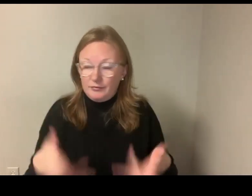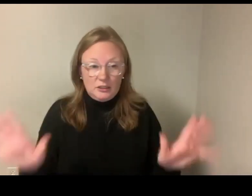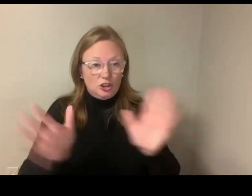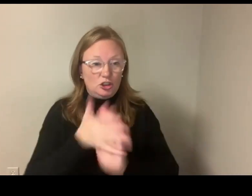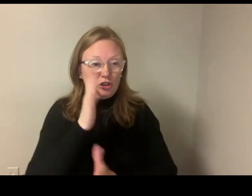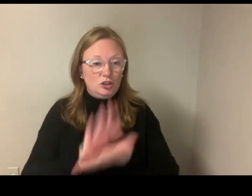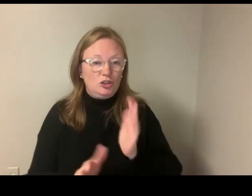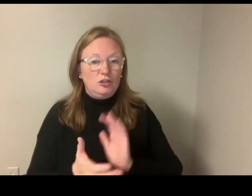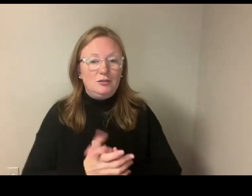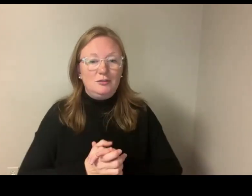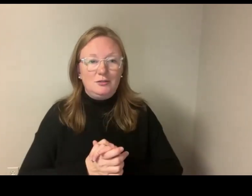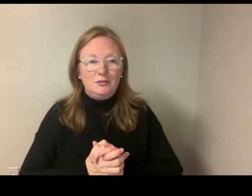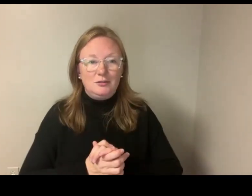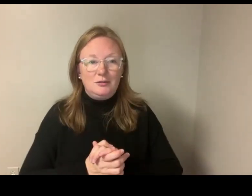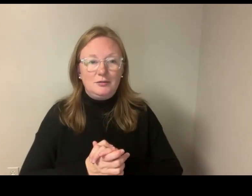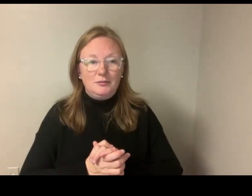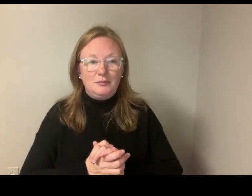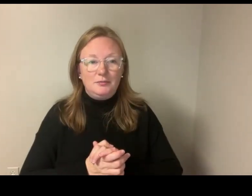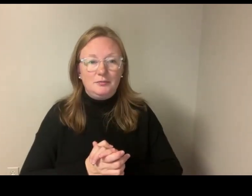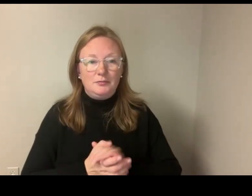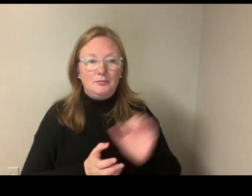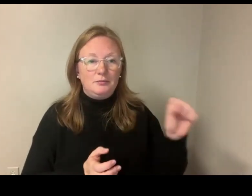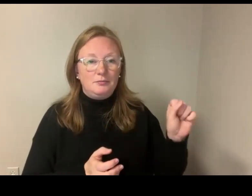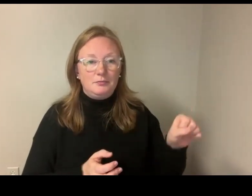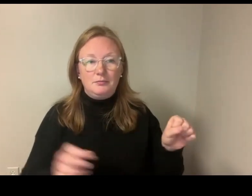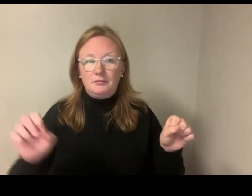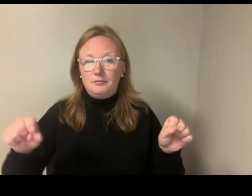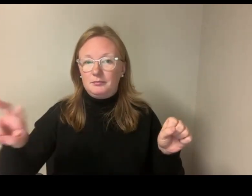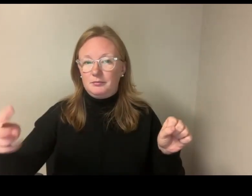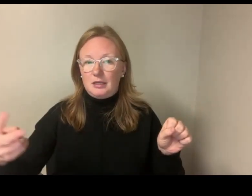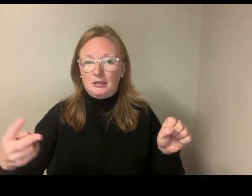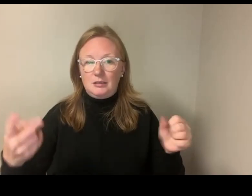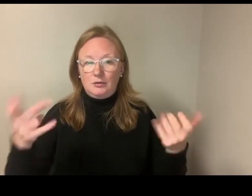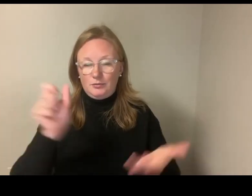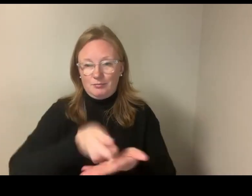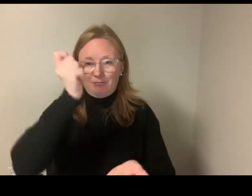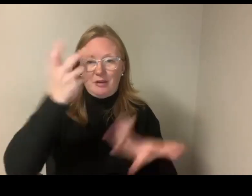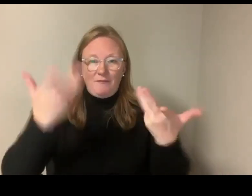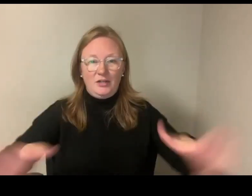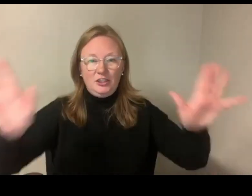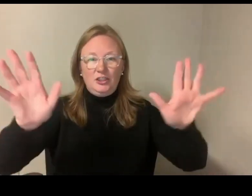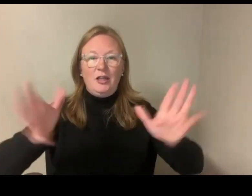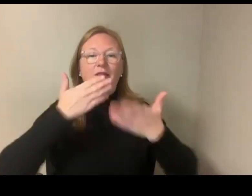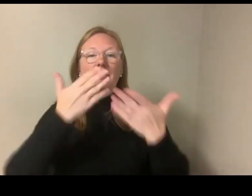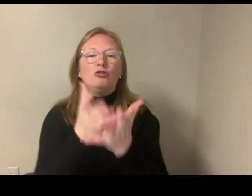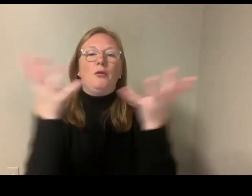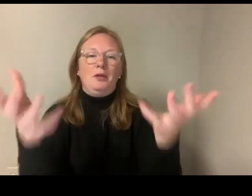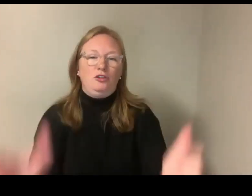We are adjourned. Thank you very much.